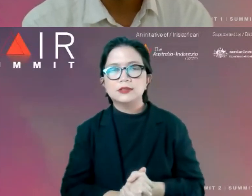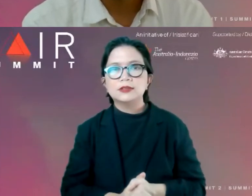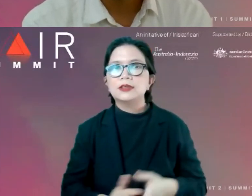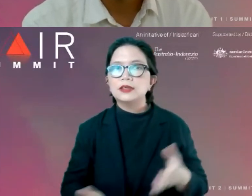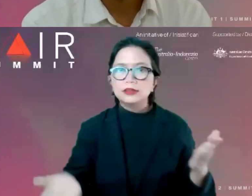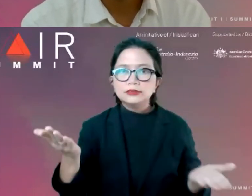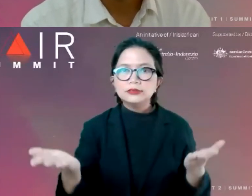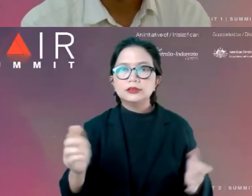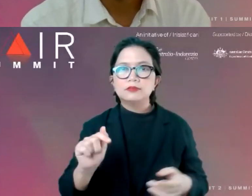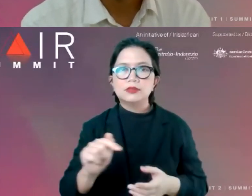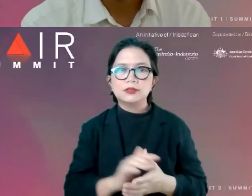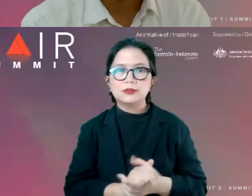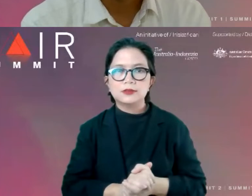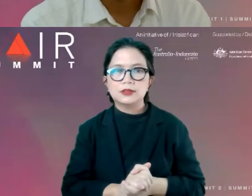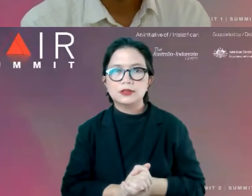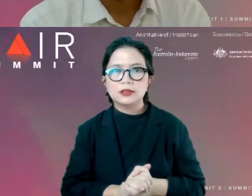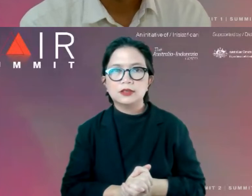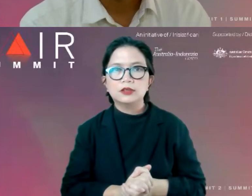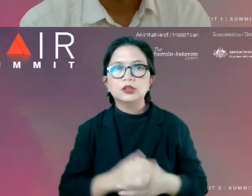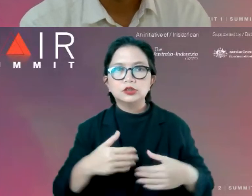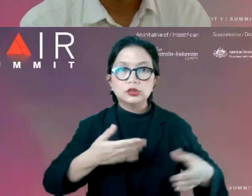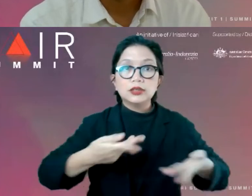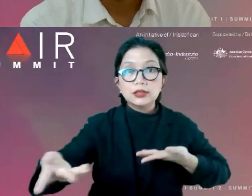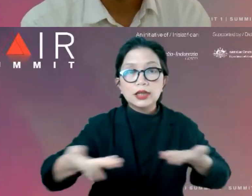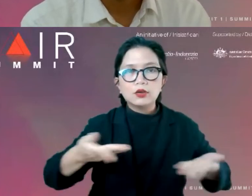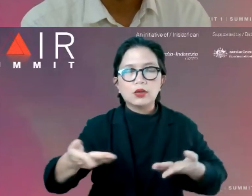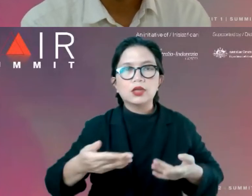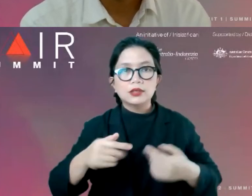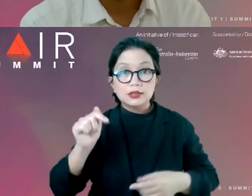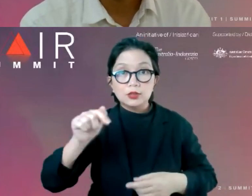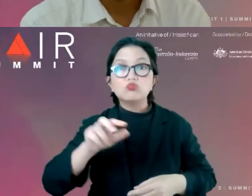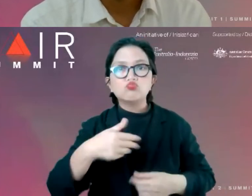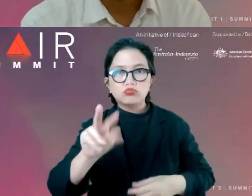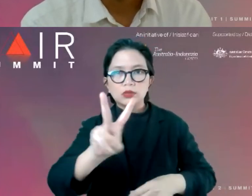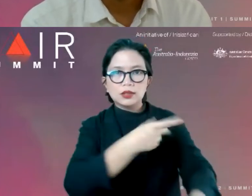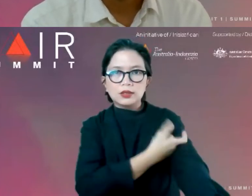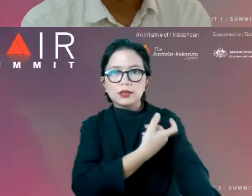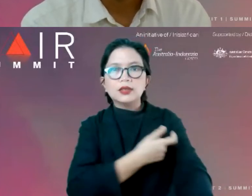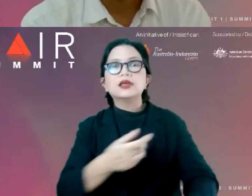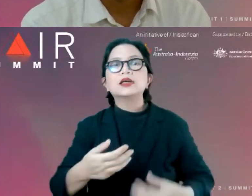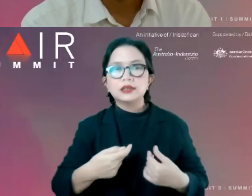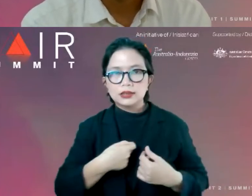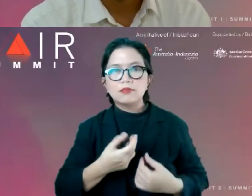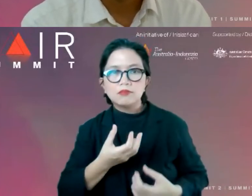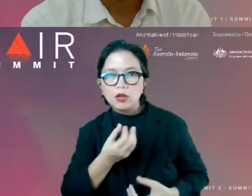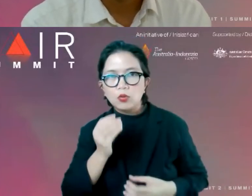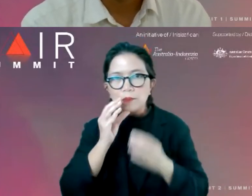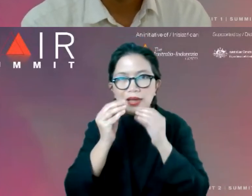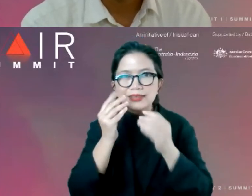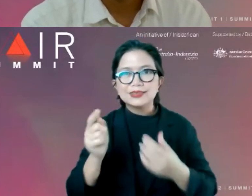vaccination available. So I do want to tip into that. But just a reminder that by